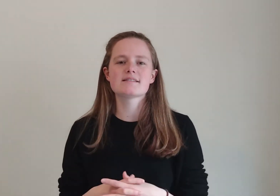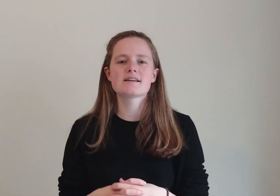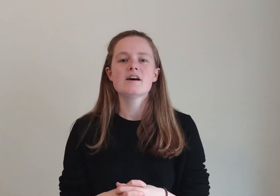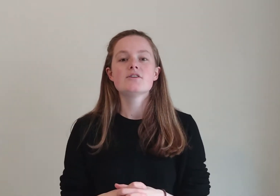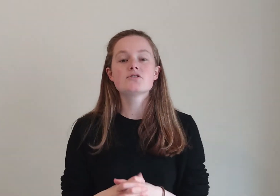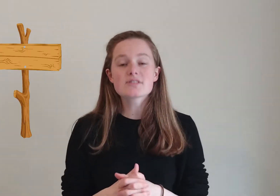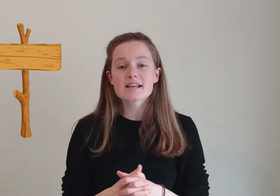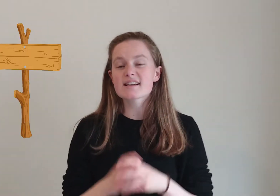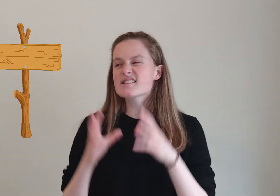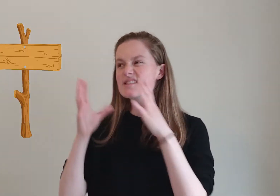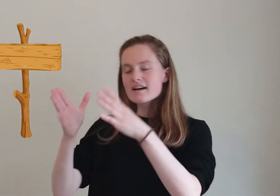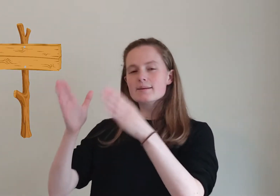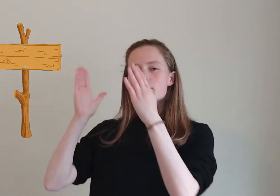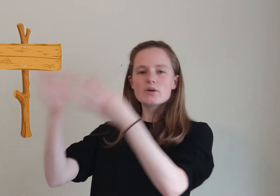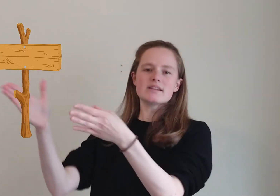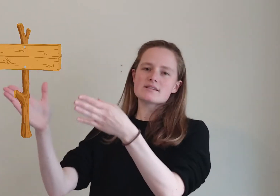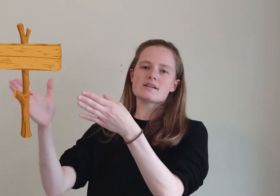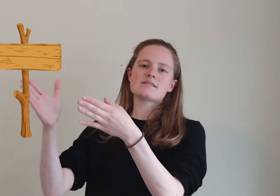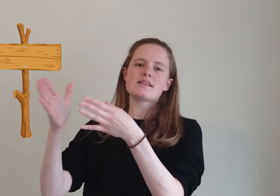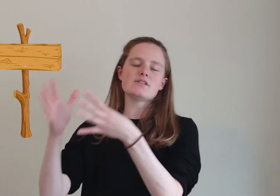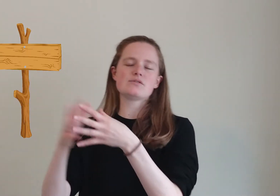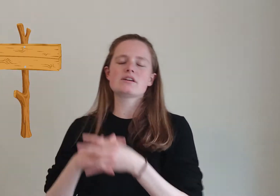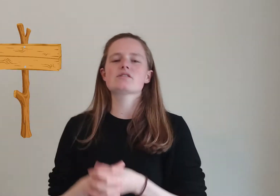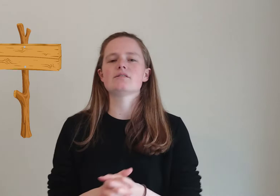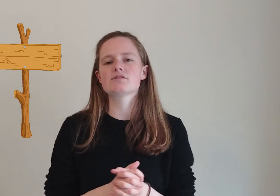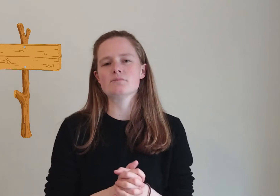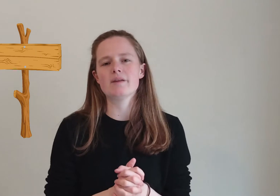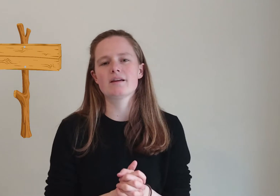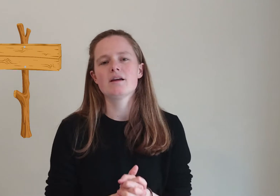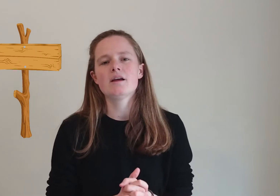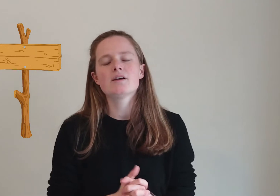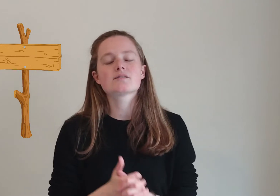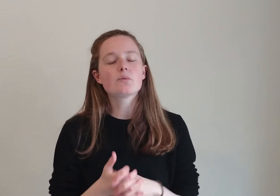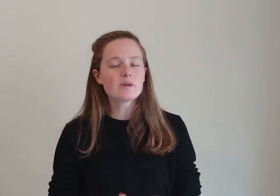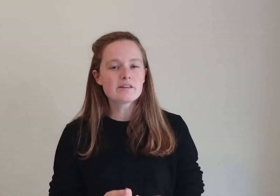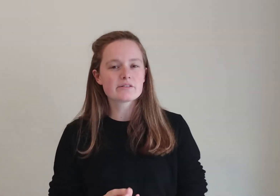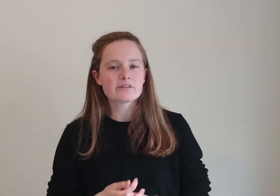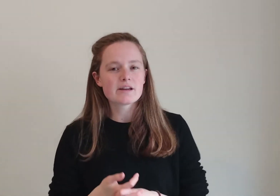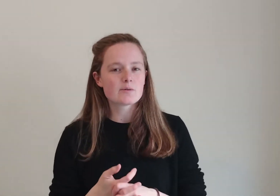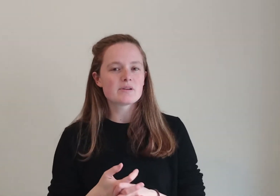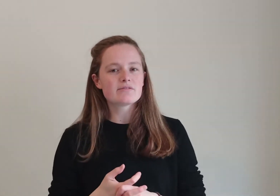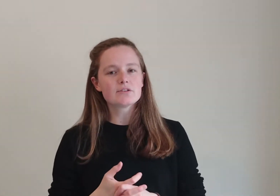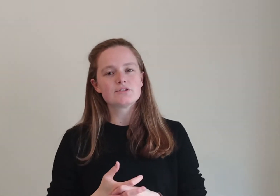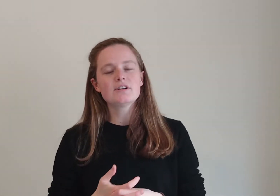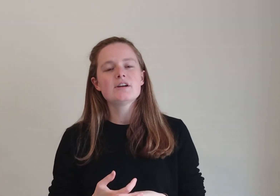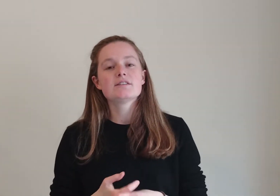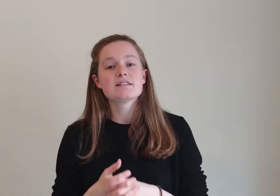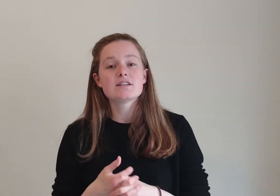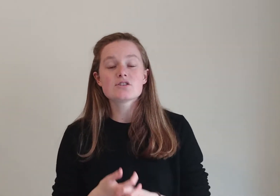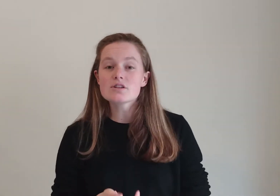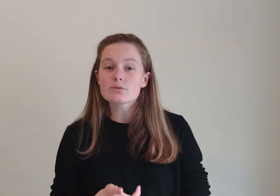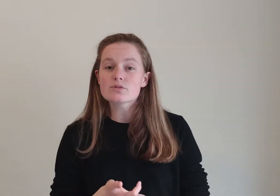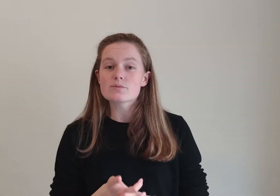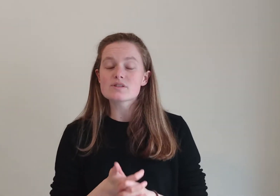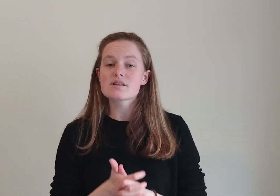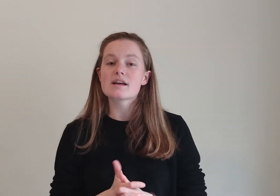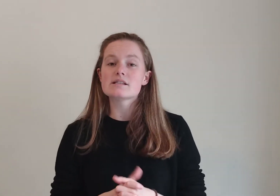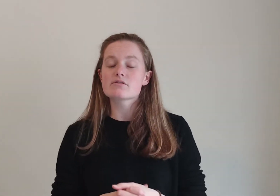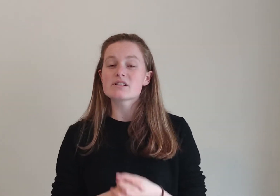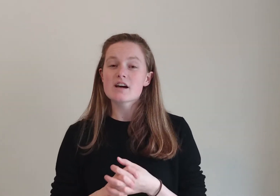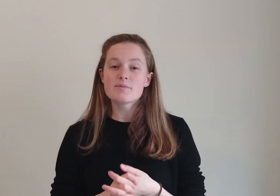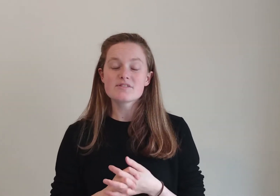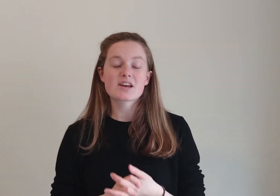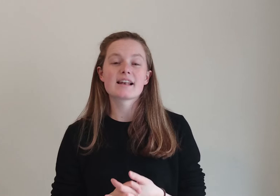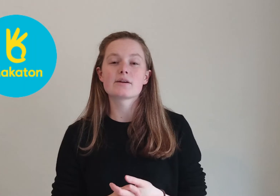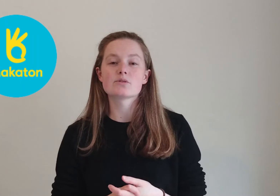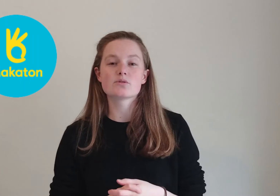Jesus is, just like a sign points us in the direction of something. So we thought it would be fun to teach you some signs